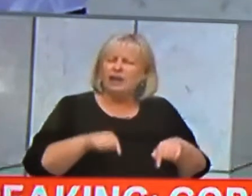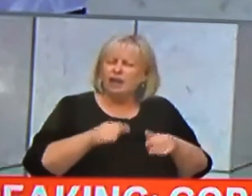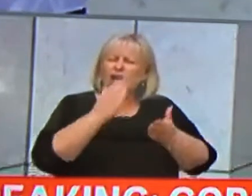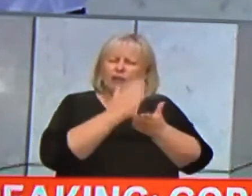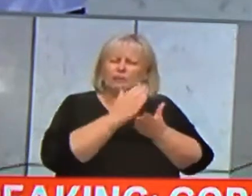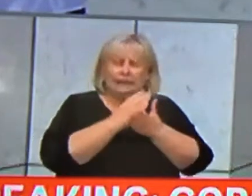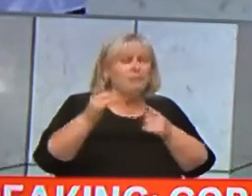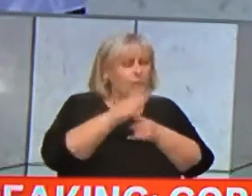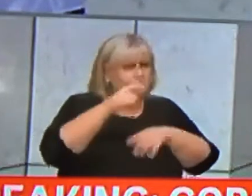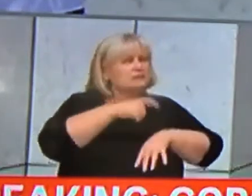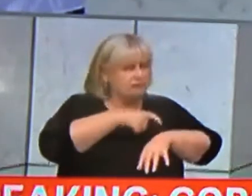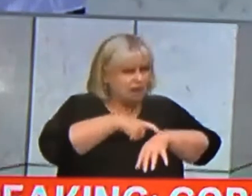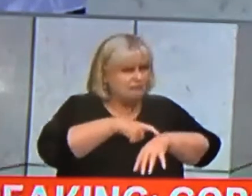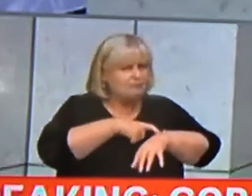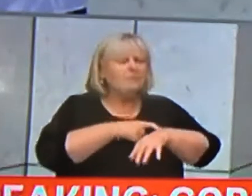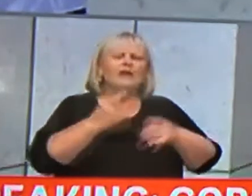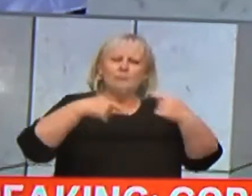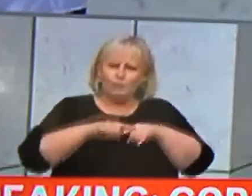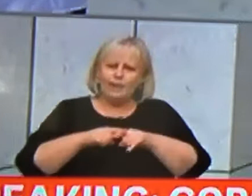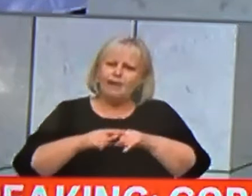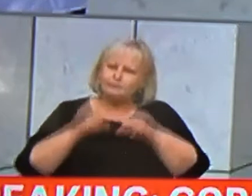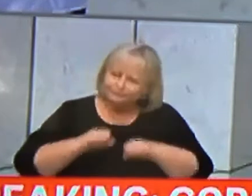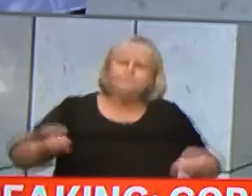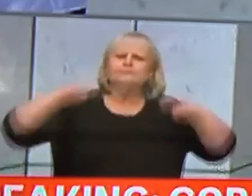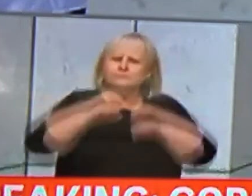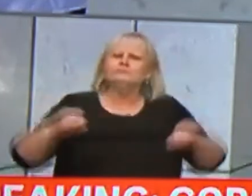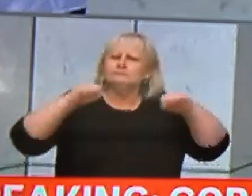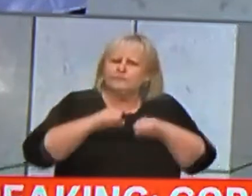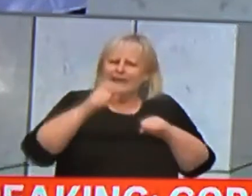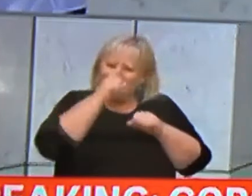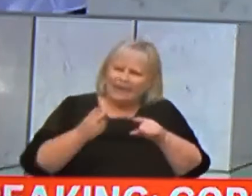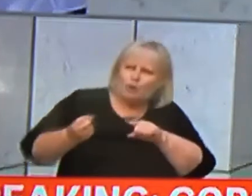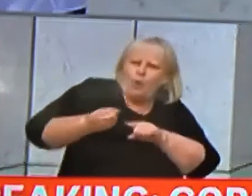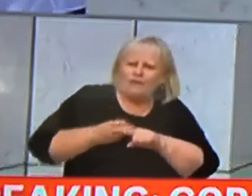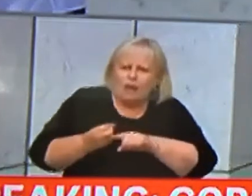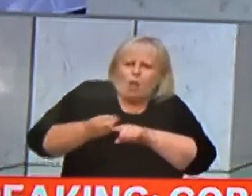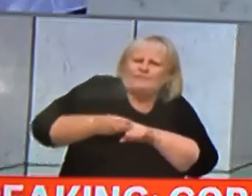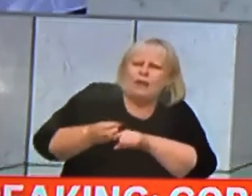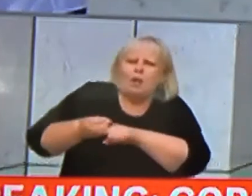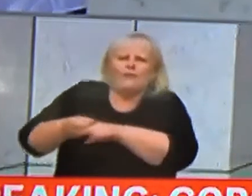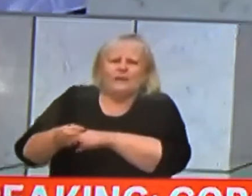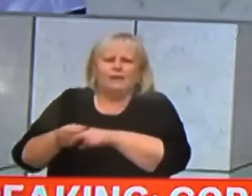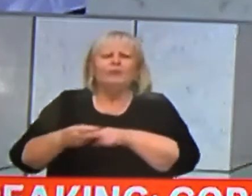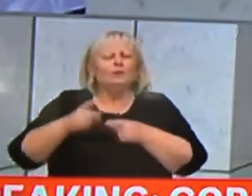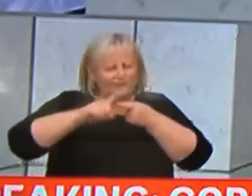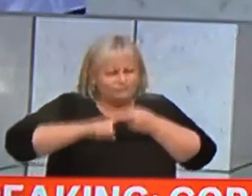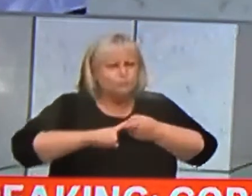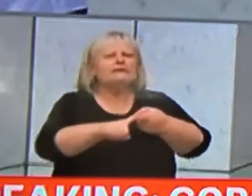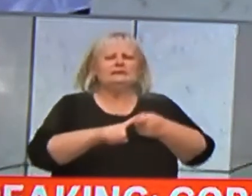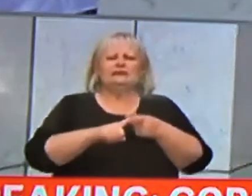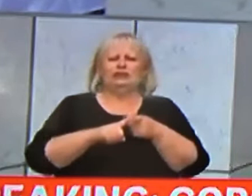vital time. But we're getting on top of this, and we can keep on top of this. And we need to keep doing what we've been doing.